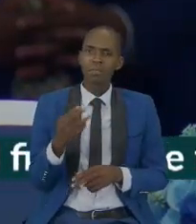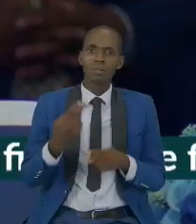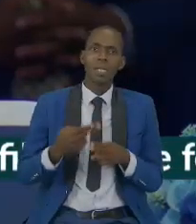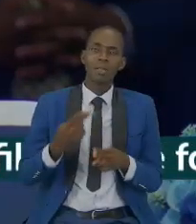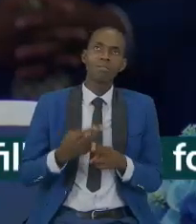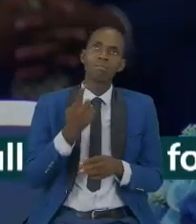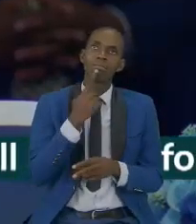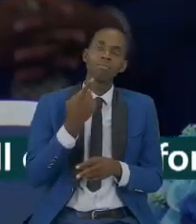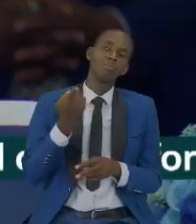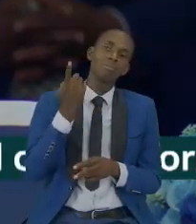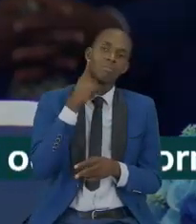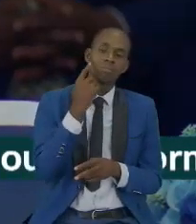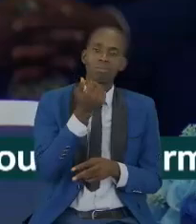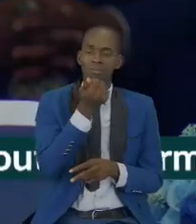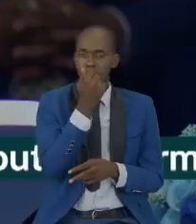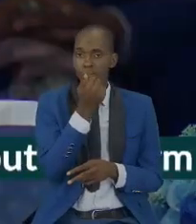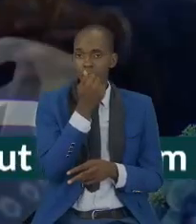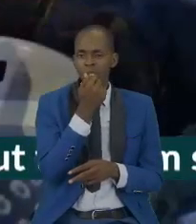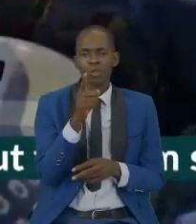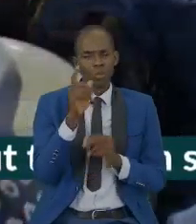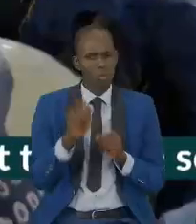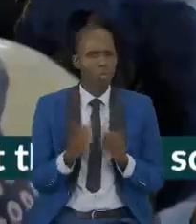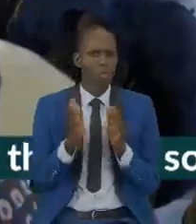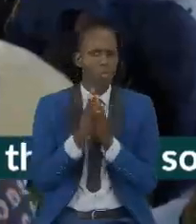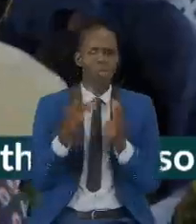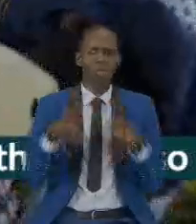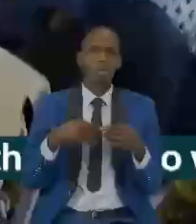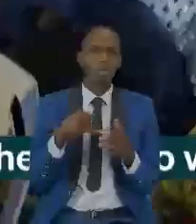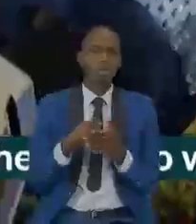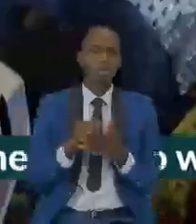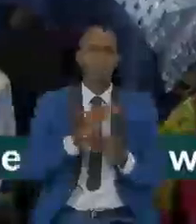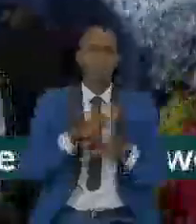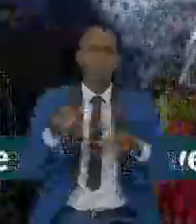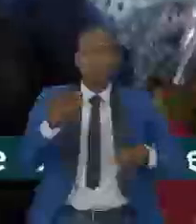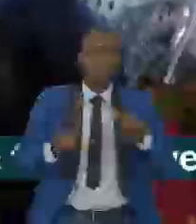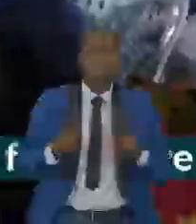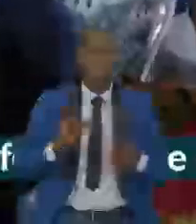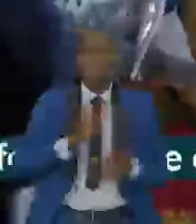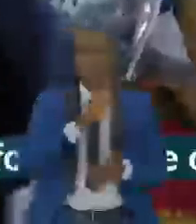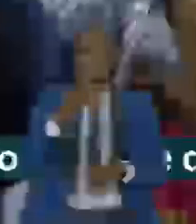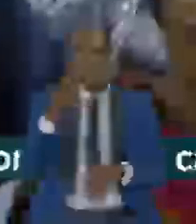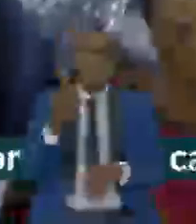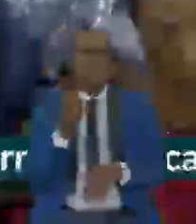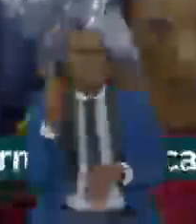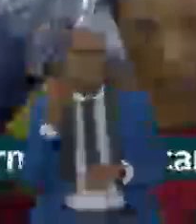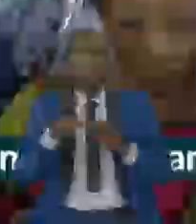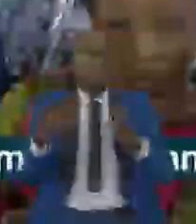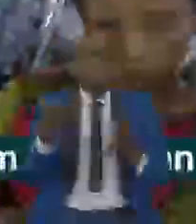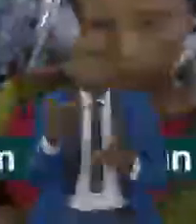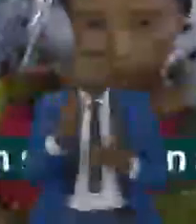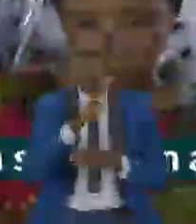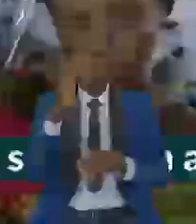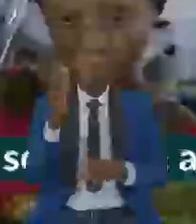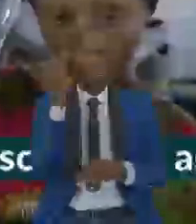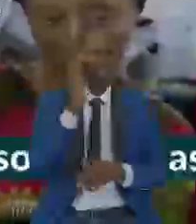prayed, encourage them and said, the pastor has prayed. You will see miracle today. Please, those